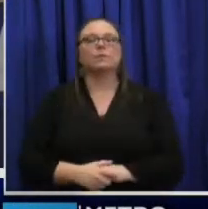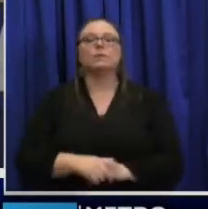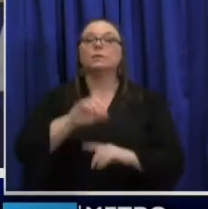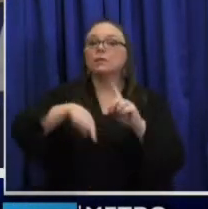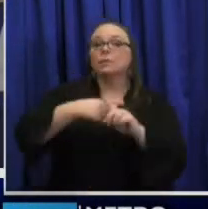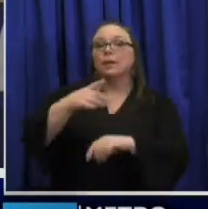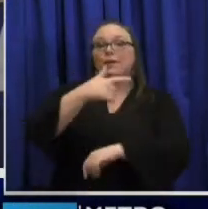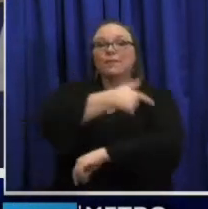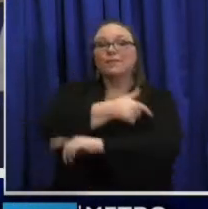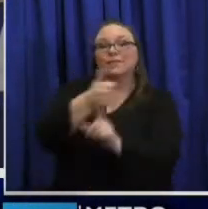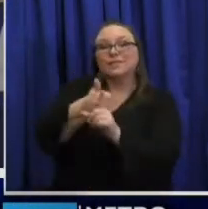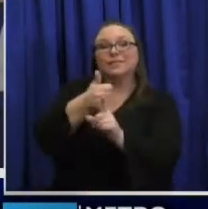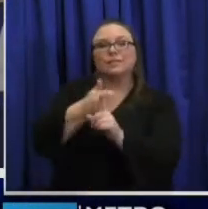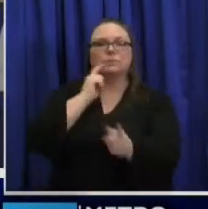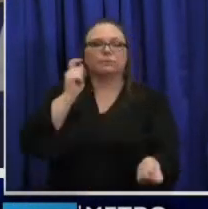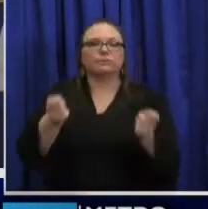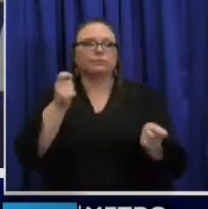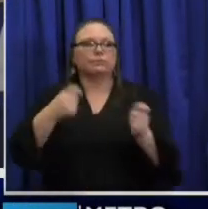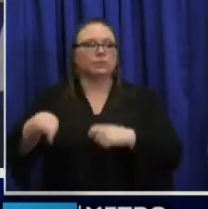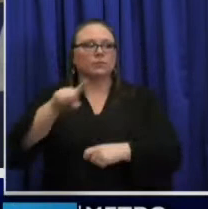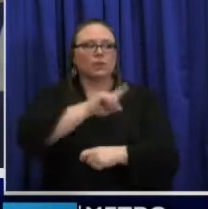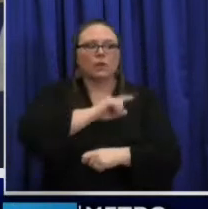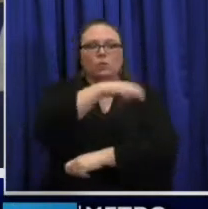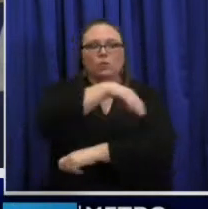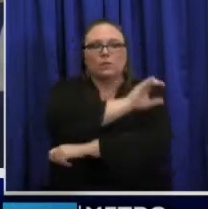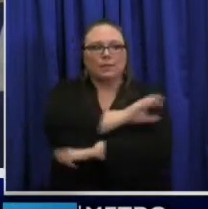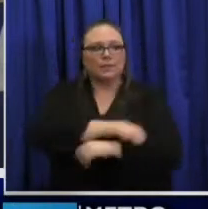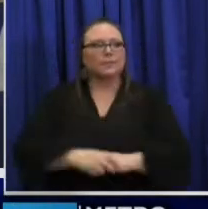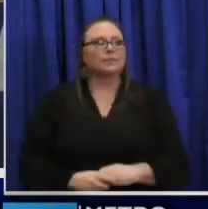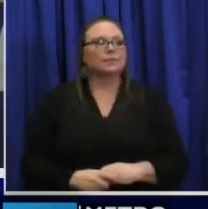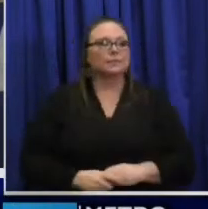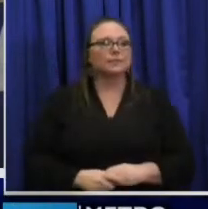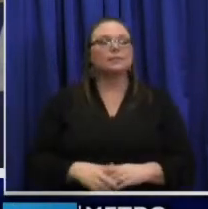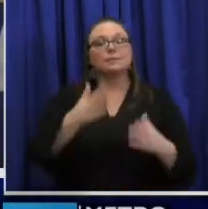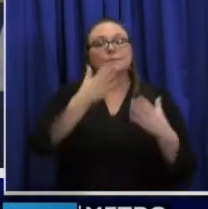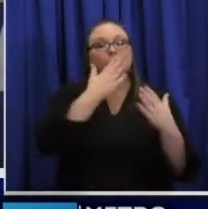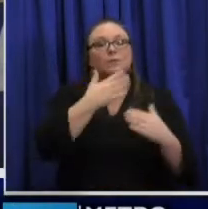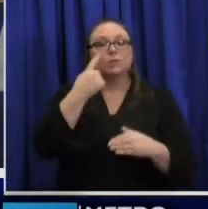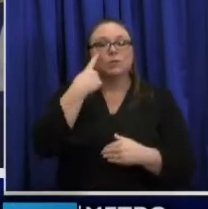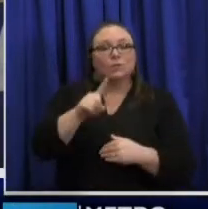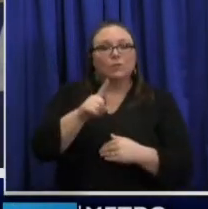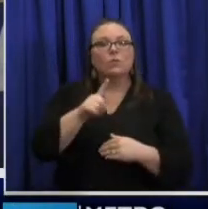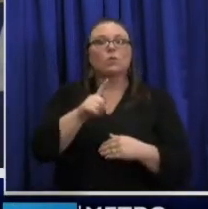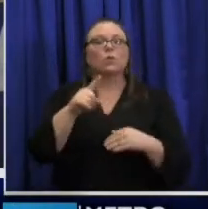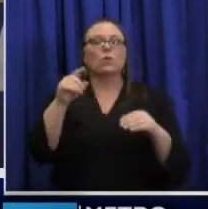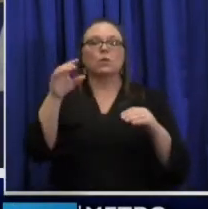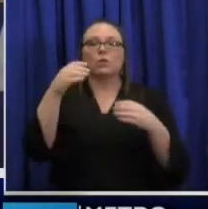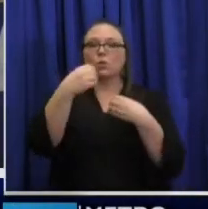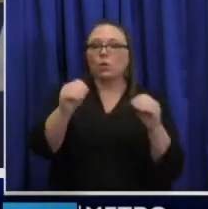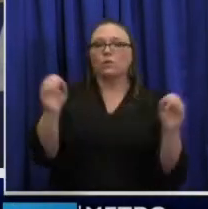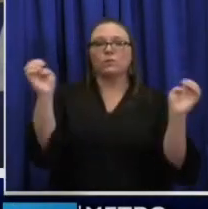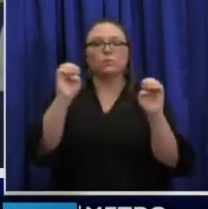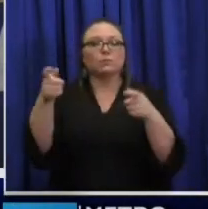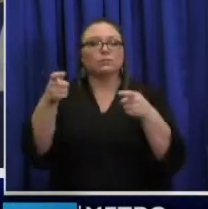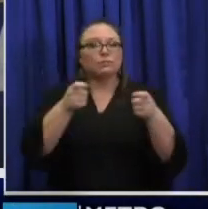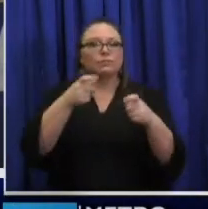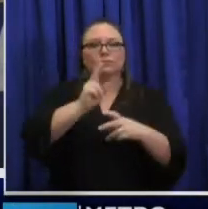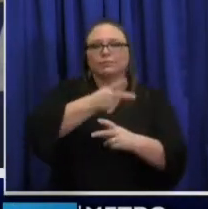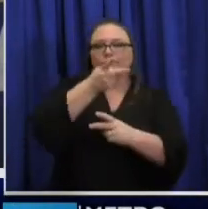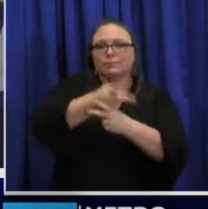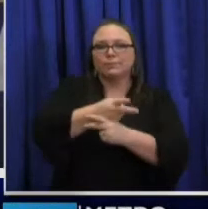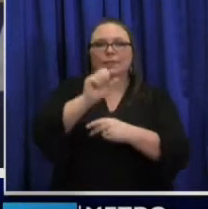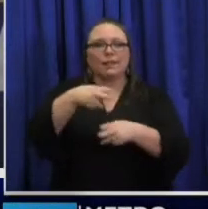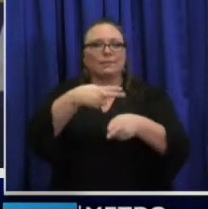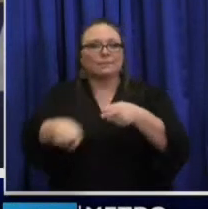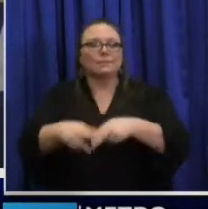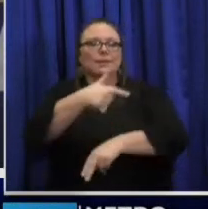vaccine, there's a change in our vaccination clinics. I'm grateful for the support of the Office of Emergency Management with securing the temporary